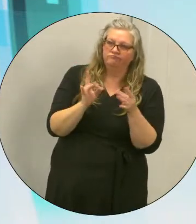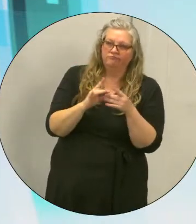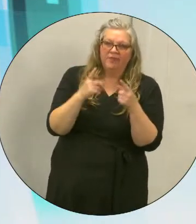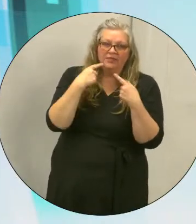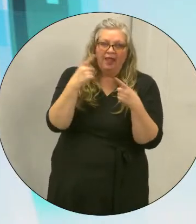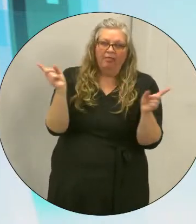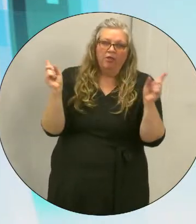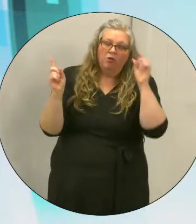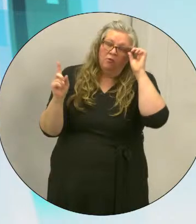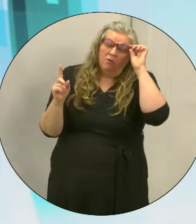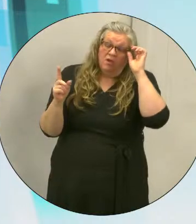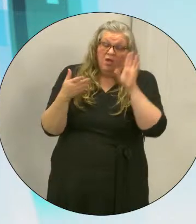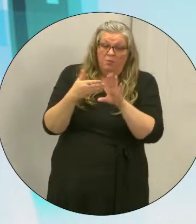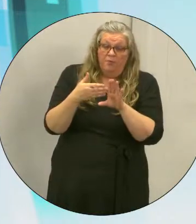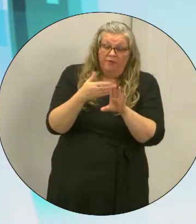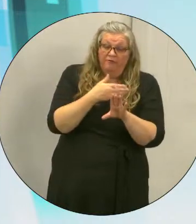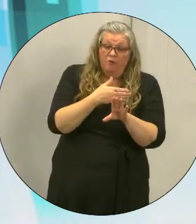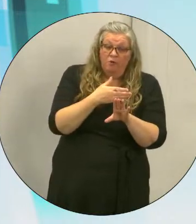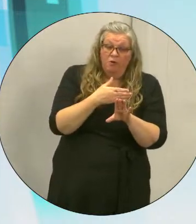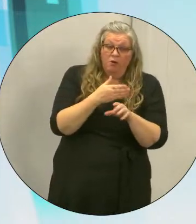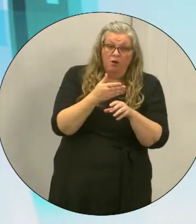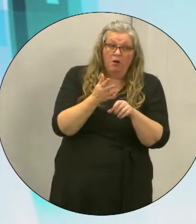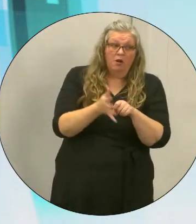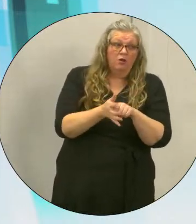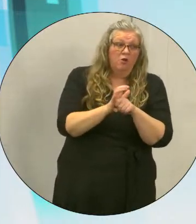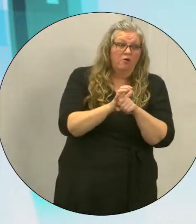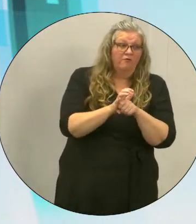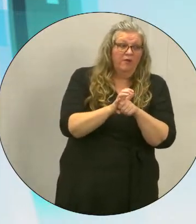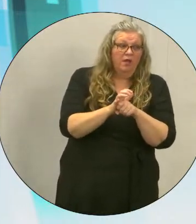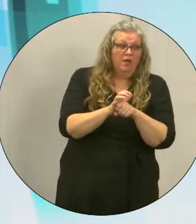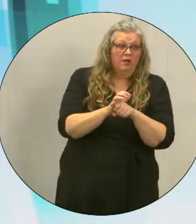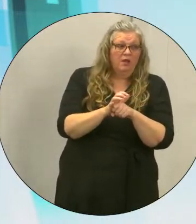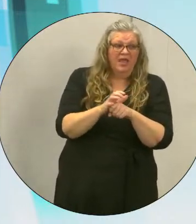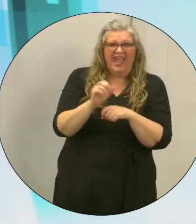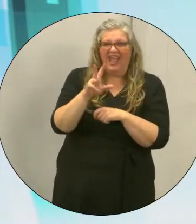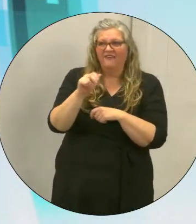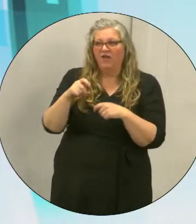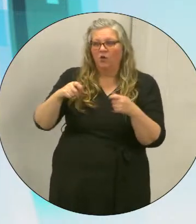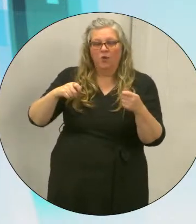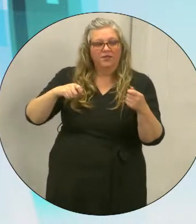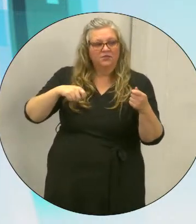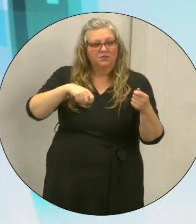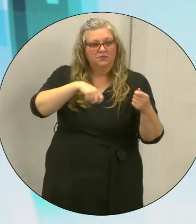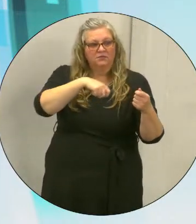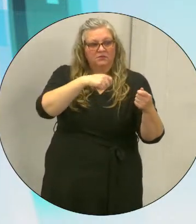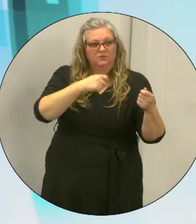the pandemic, Ava was in her 6th year of playing violin in our district.